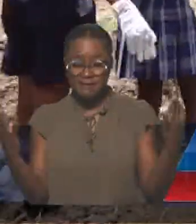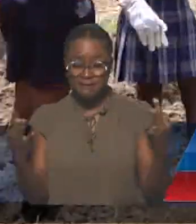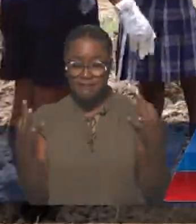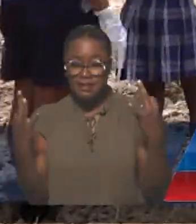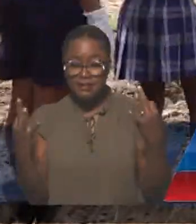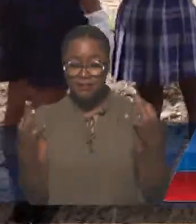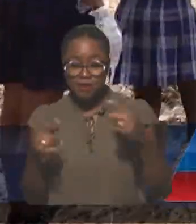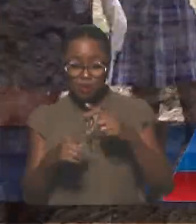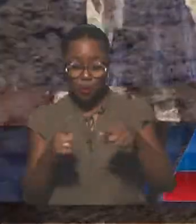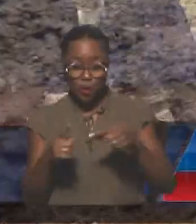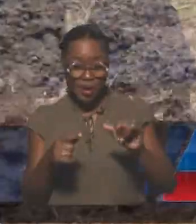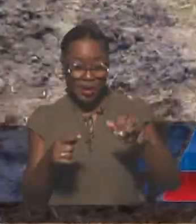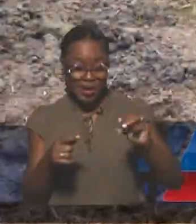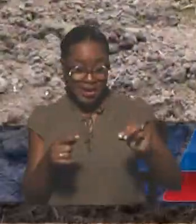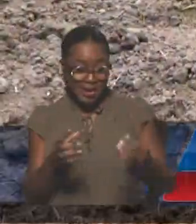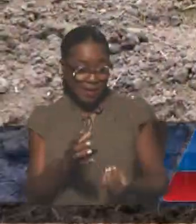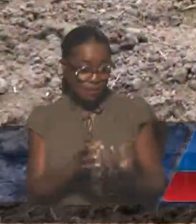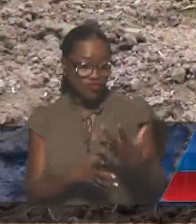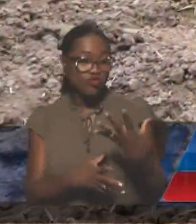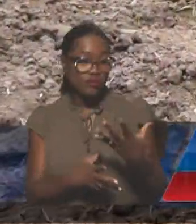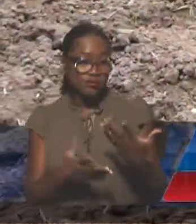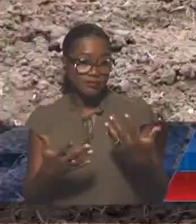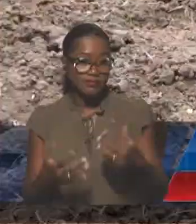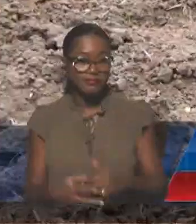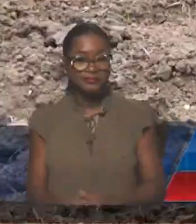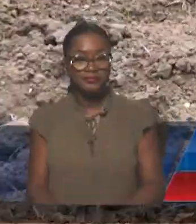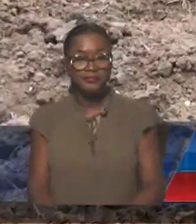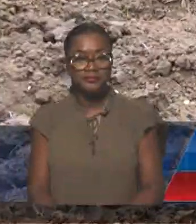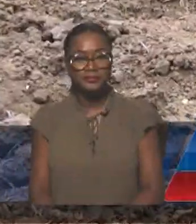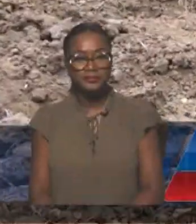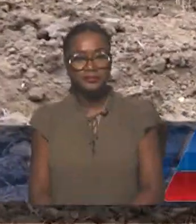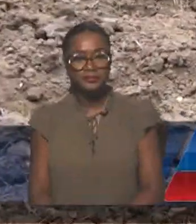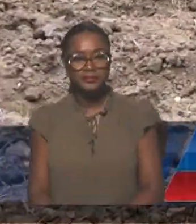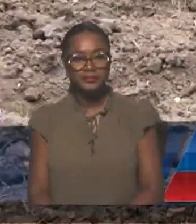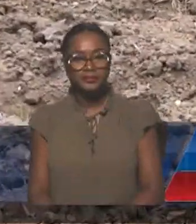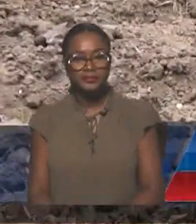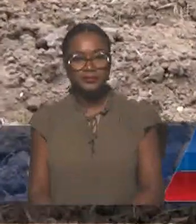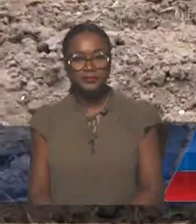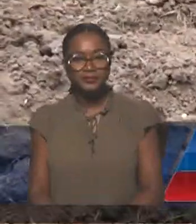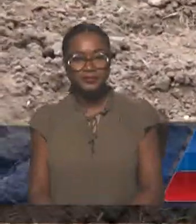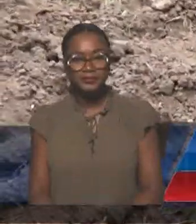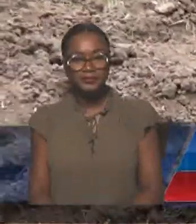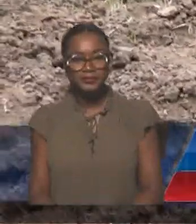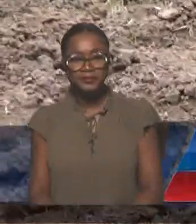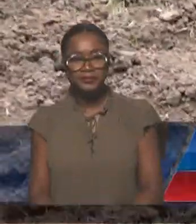harvesting time to celebrate the yam. Carissa Douglas, TTT News.